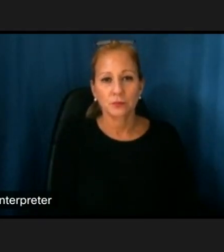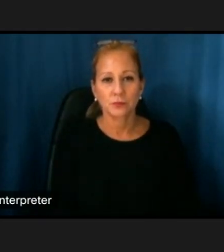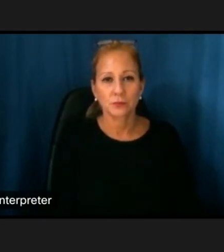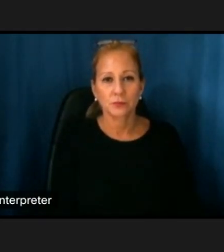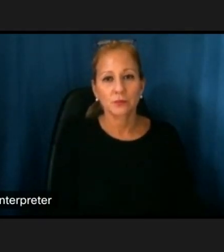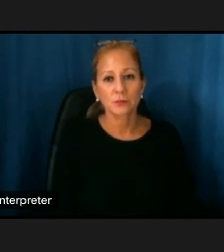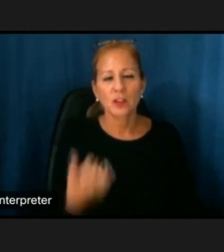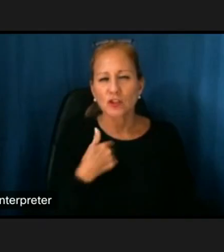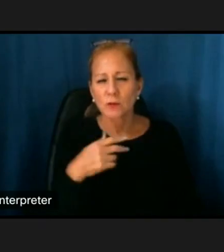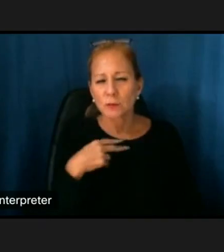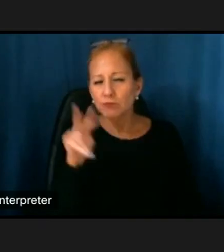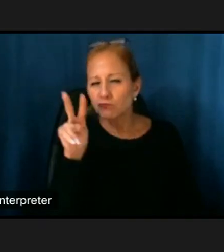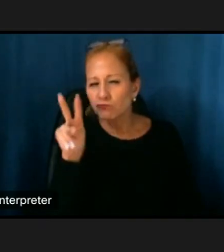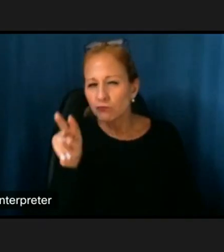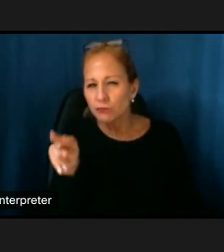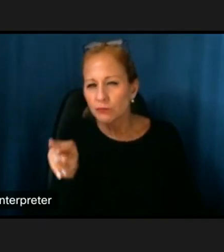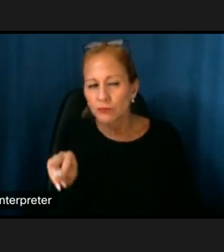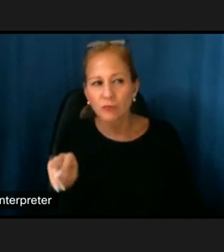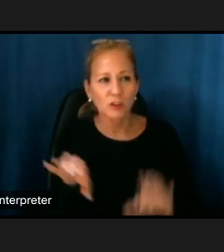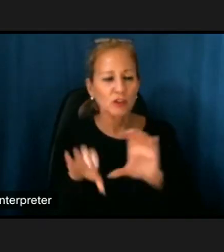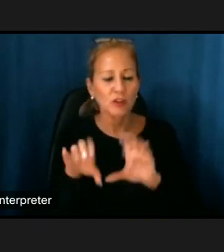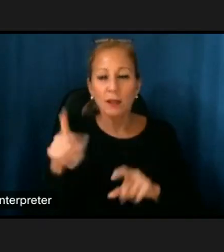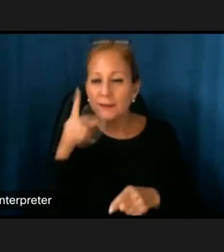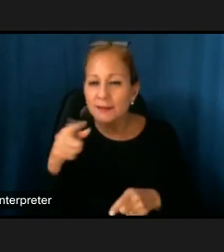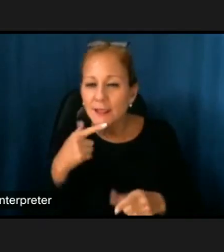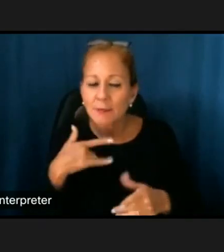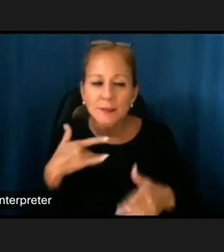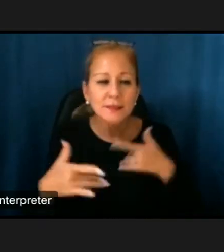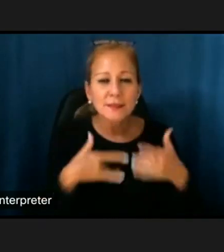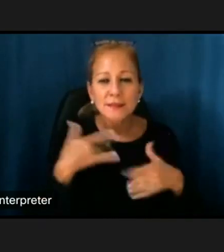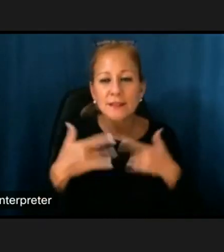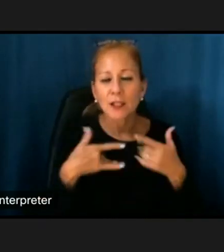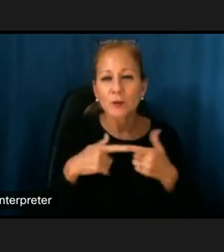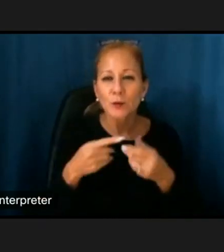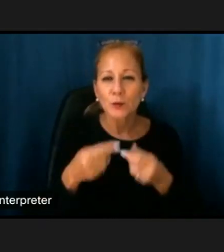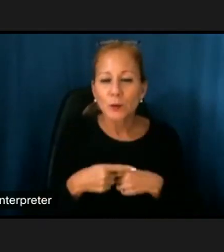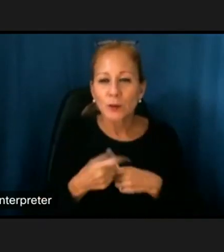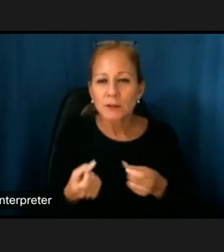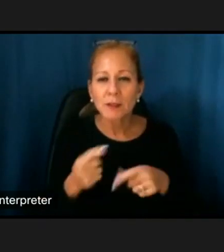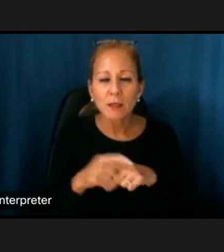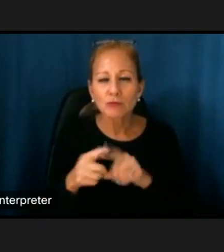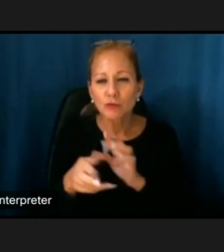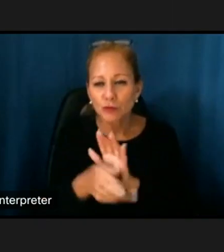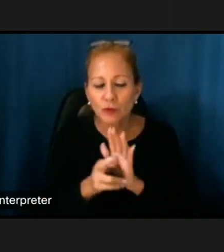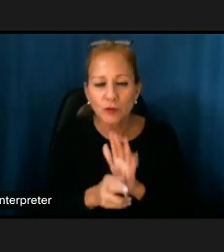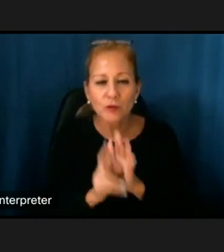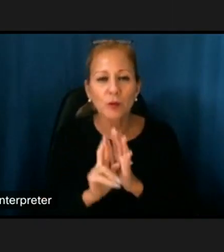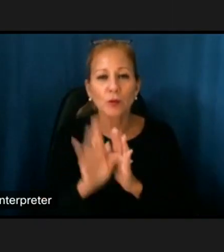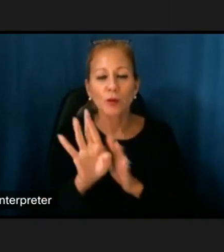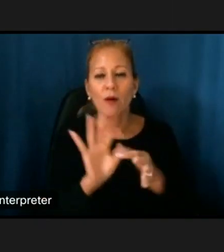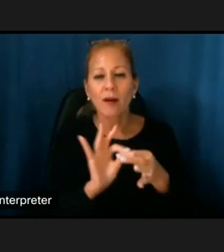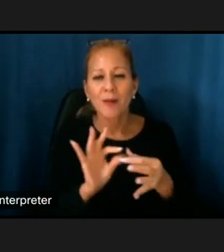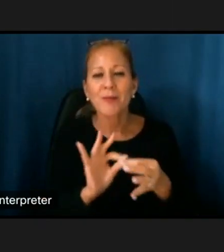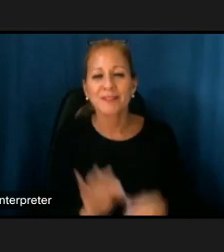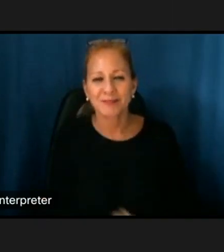Sorry, I'm just taking a quick look at the chat. I am excited to spend some time reviewing your